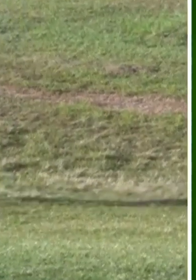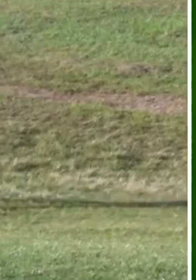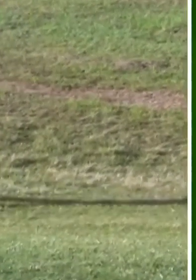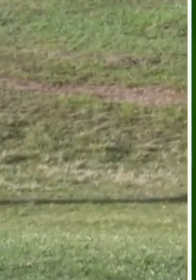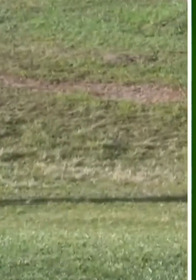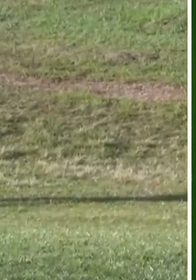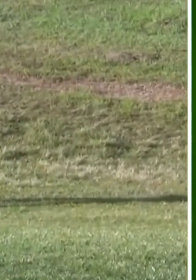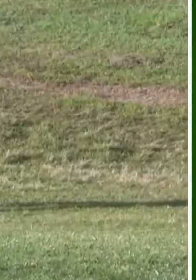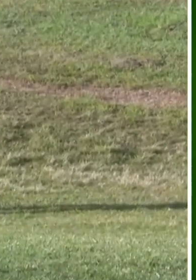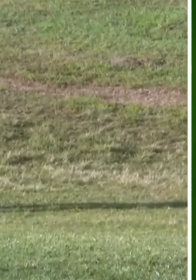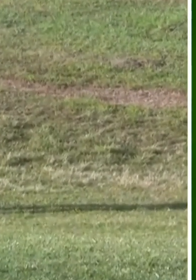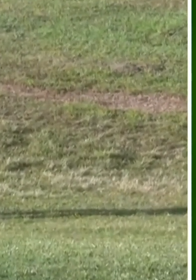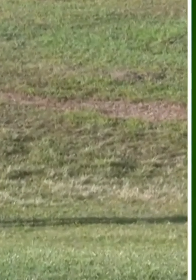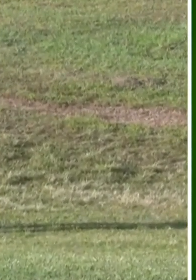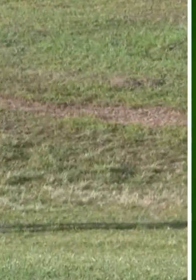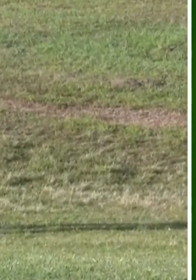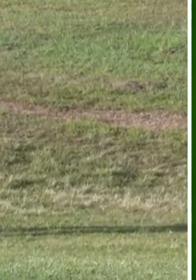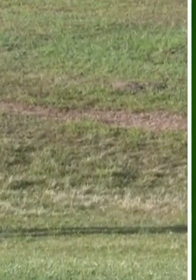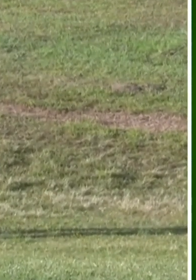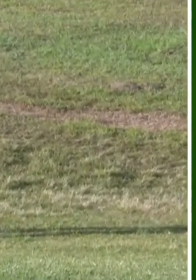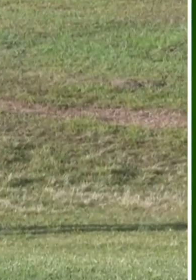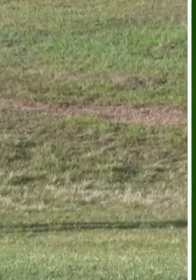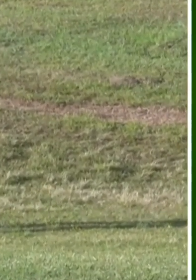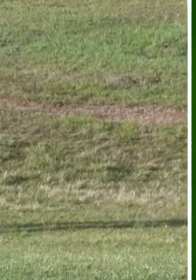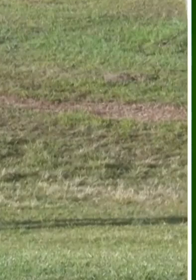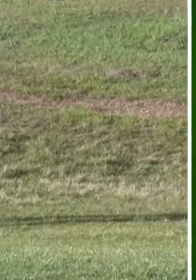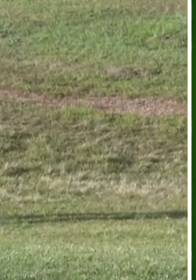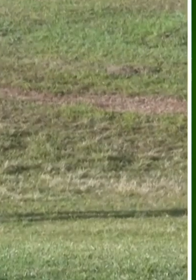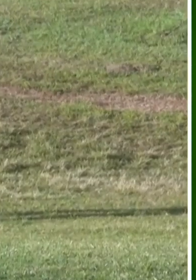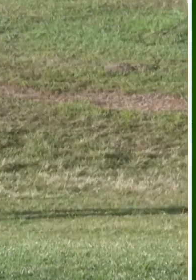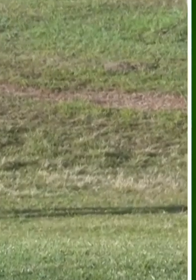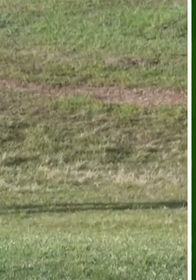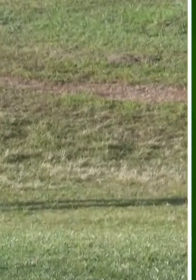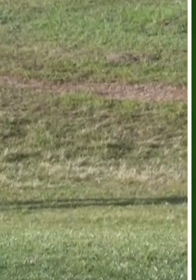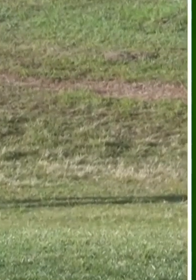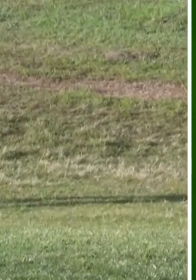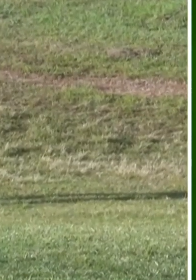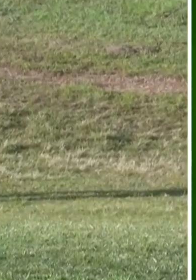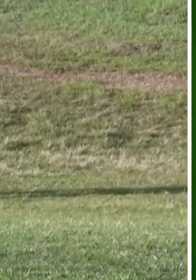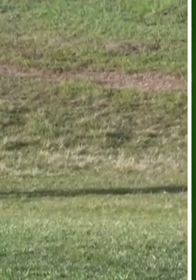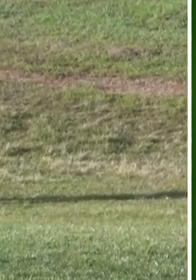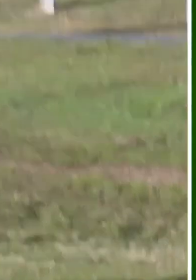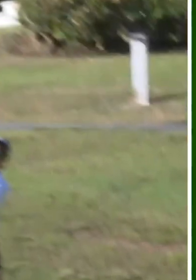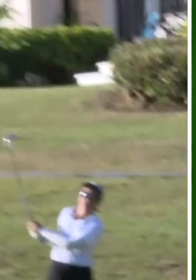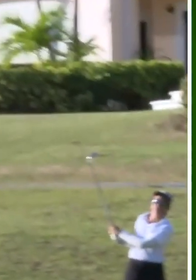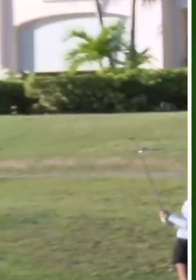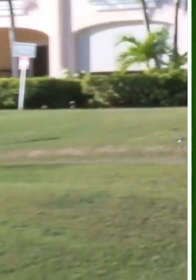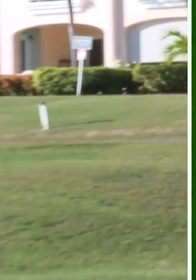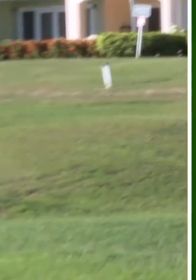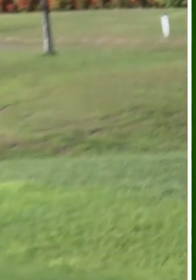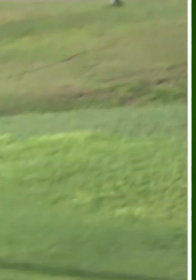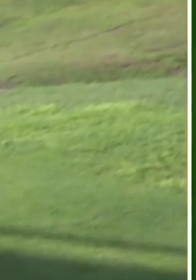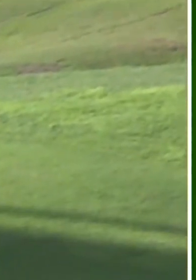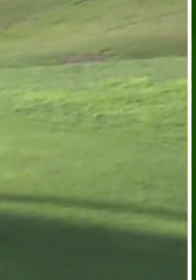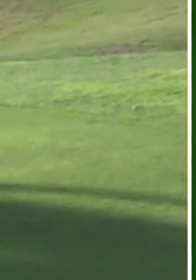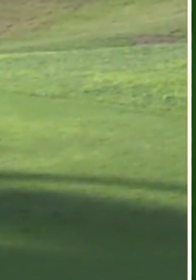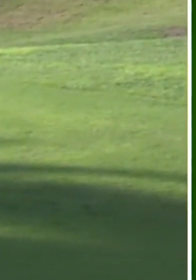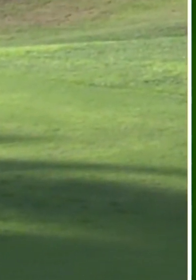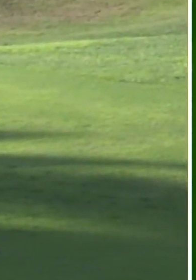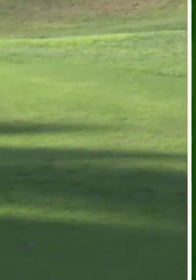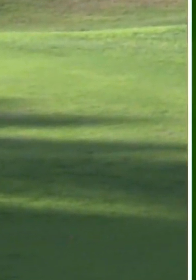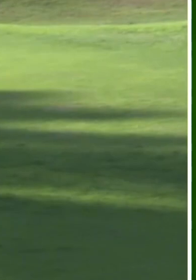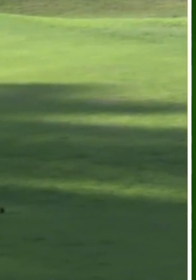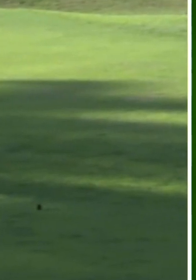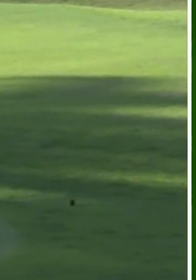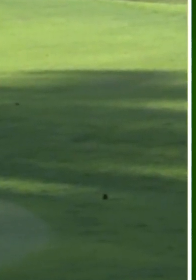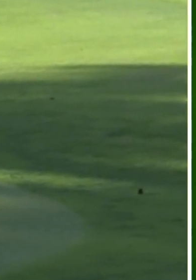In the Ladies' Championship, Mathieu Issa of Jamaica was impressive with a gross 15 over par after scores of 78 on Friday,